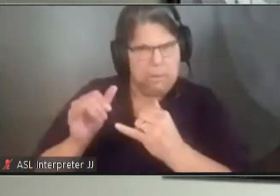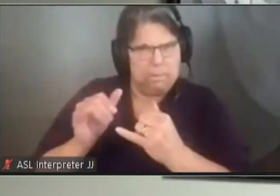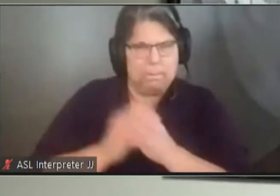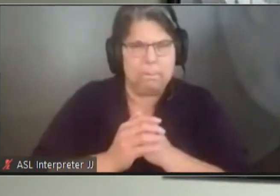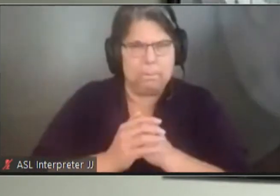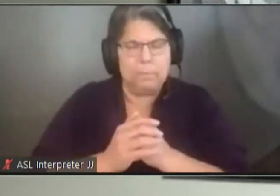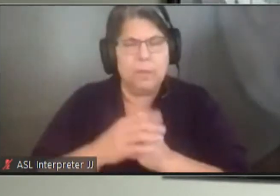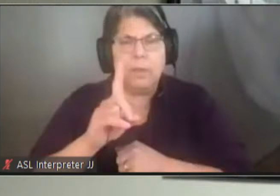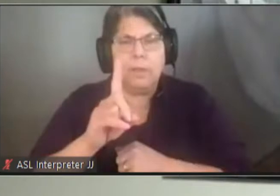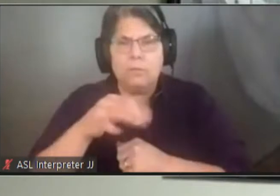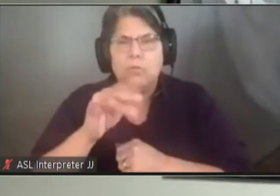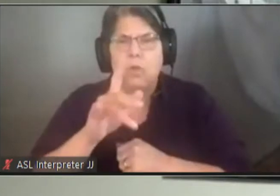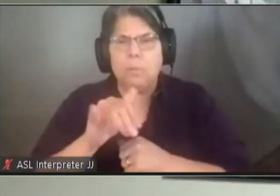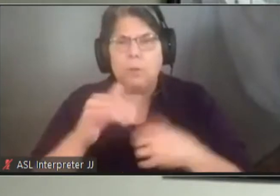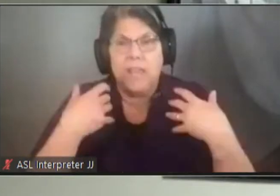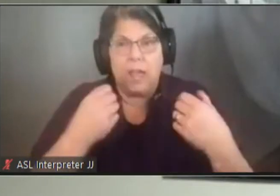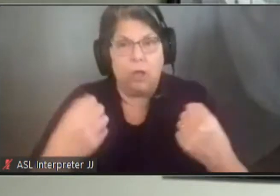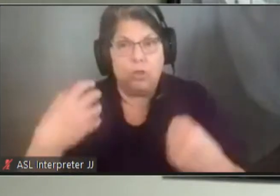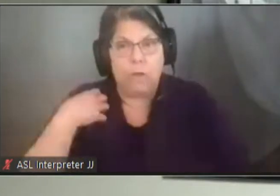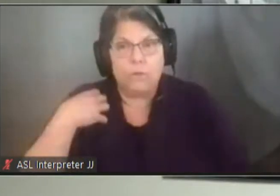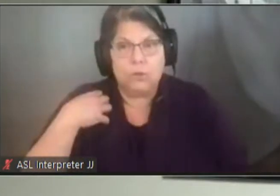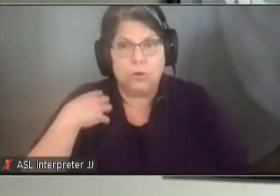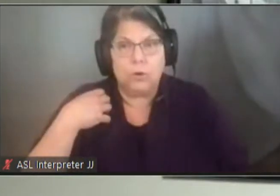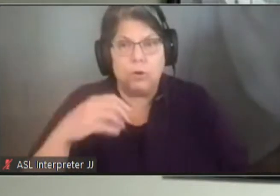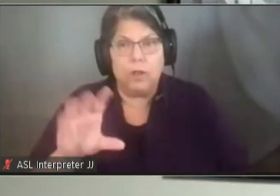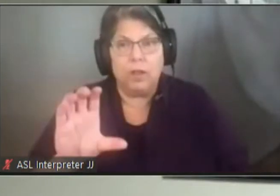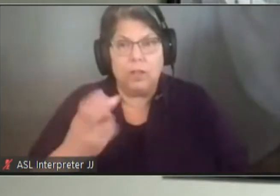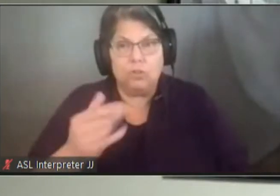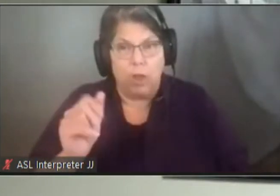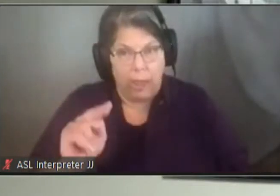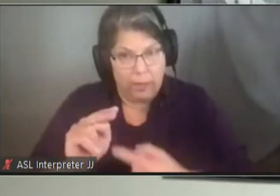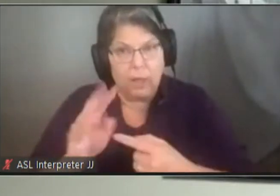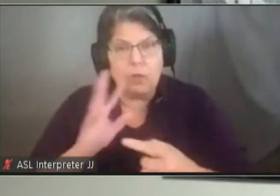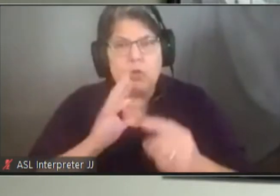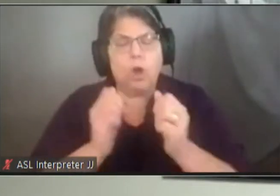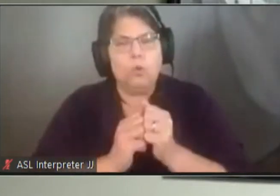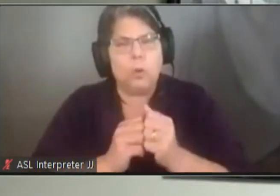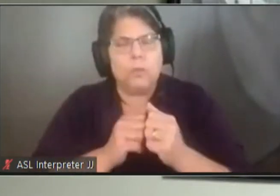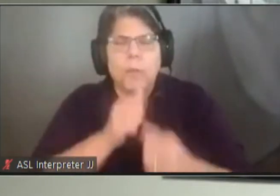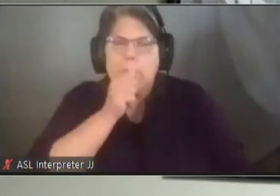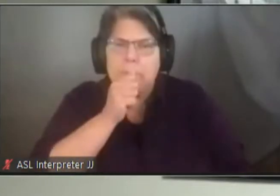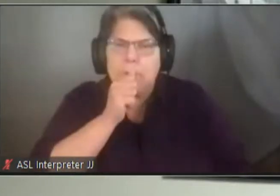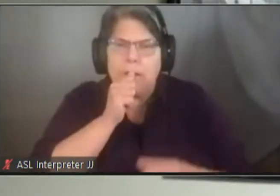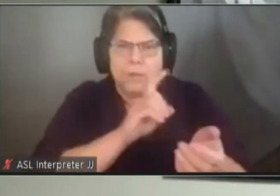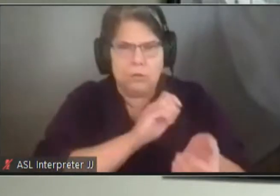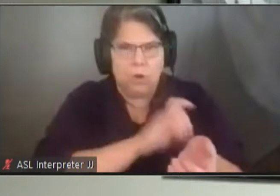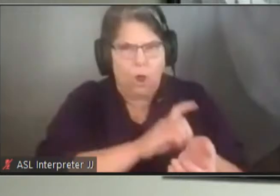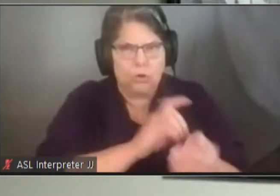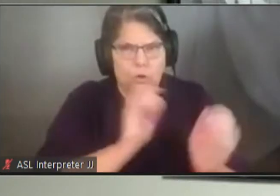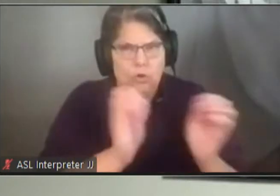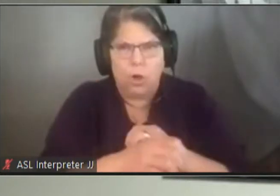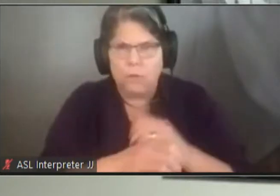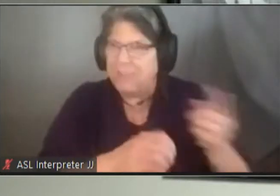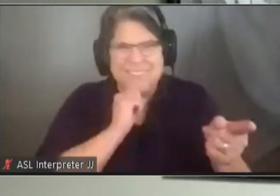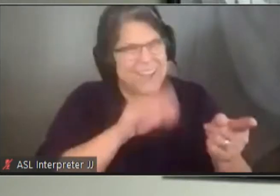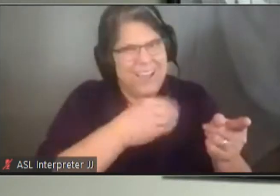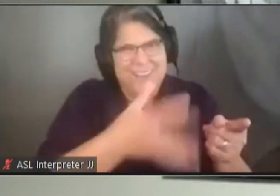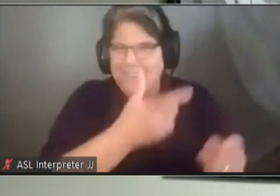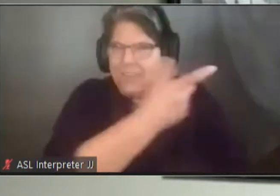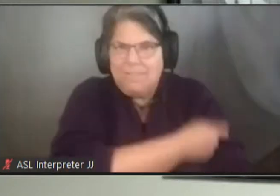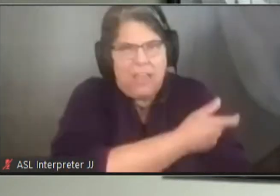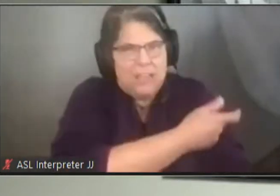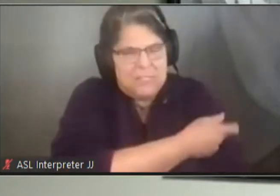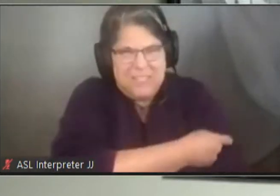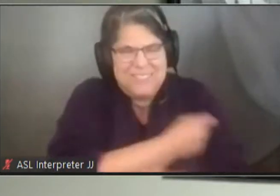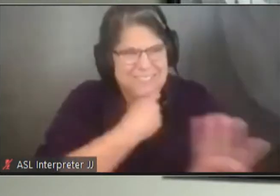Health Officer Theron Chan has spoken with private medical providers who are not vaccinating to be sure that their patients will